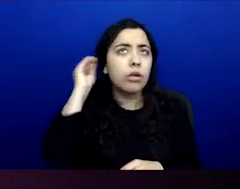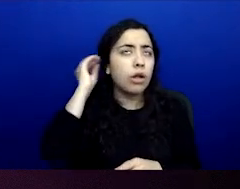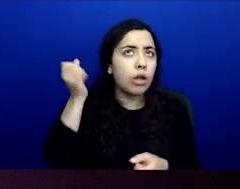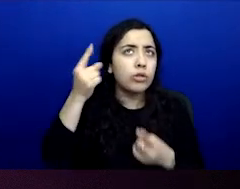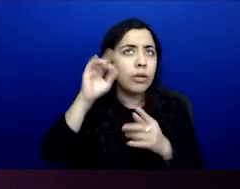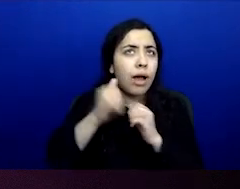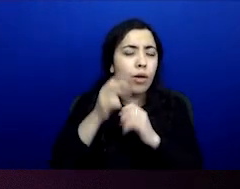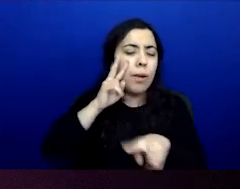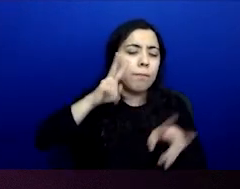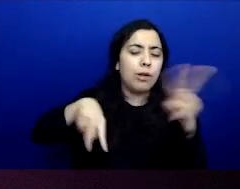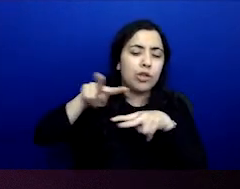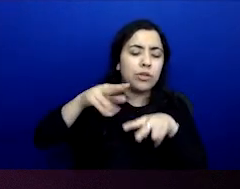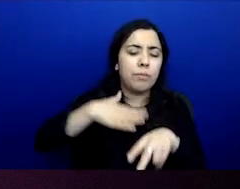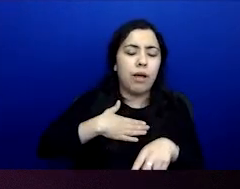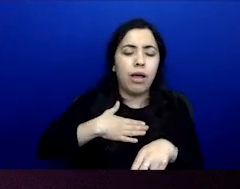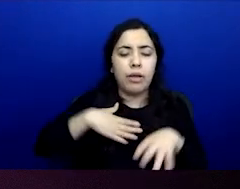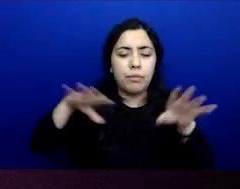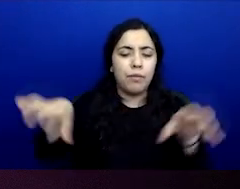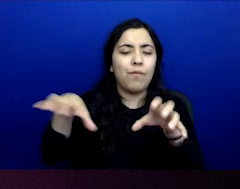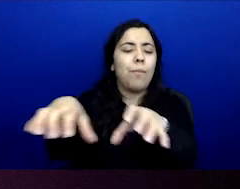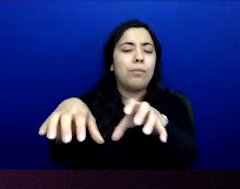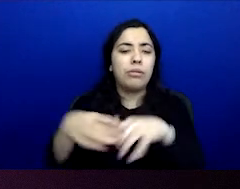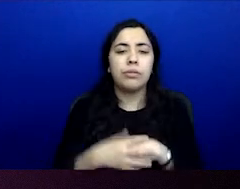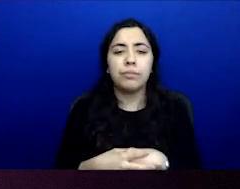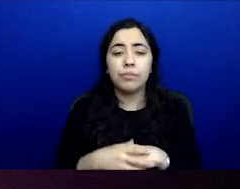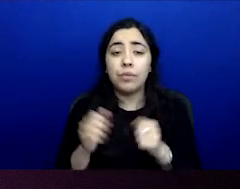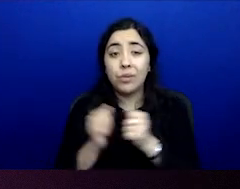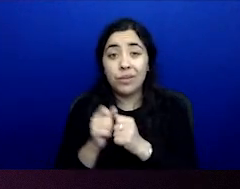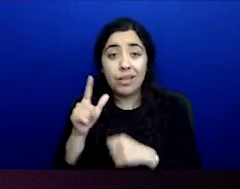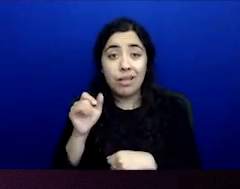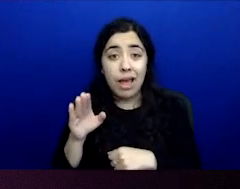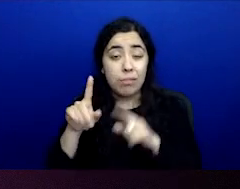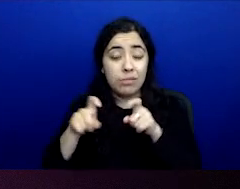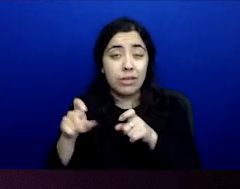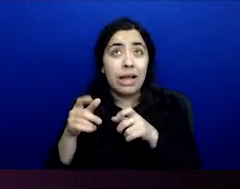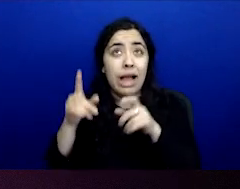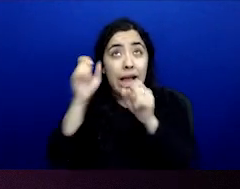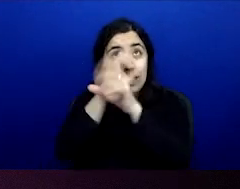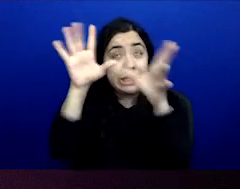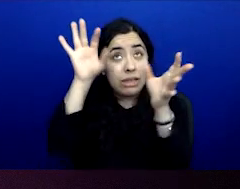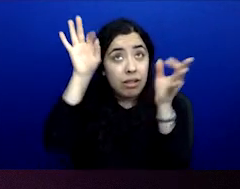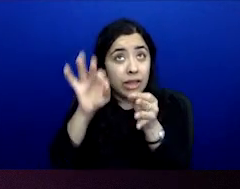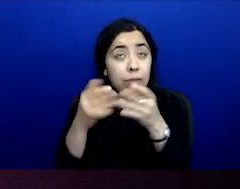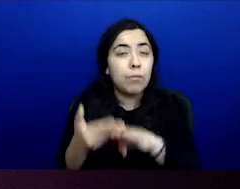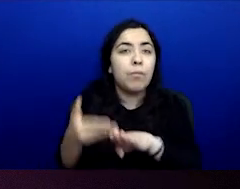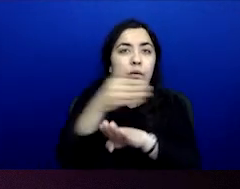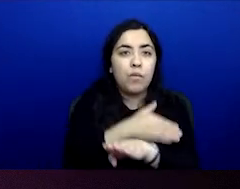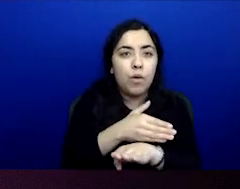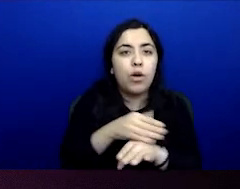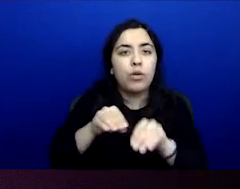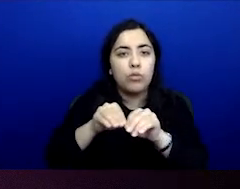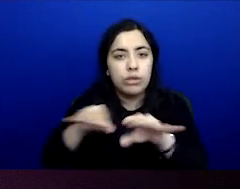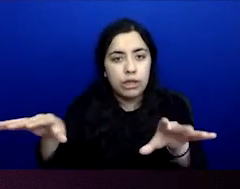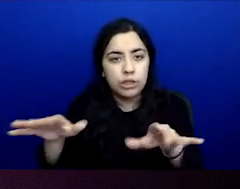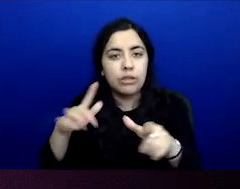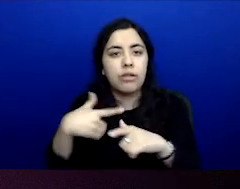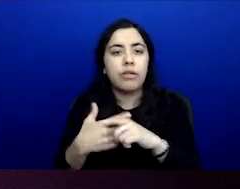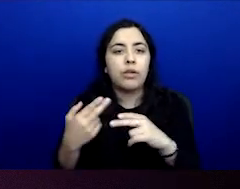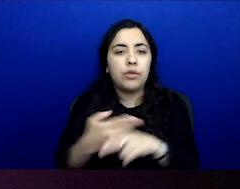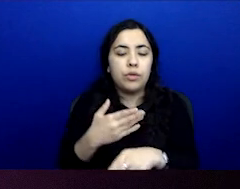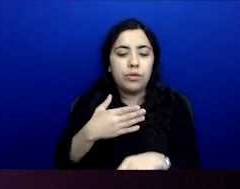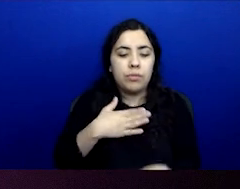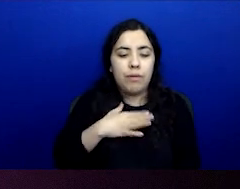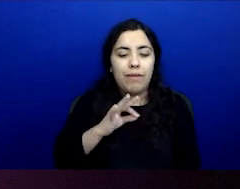performance. Ideally, with lab testing, you would do that before you get into production, and then you use field data once you're already